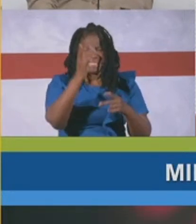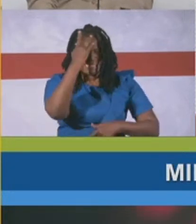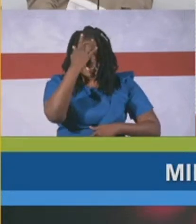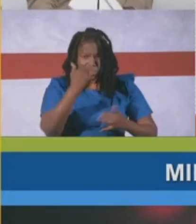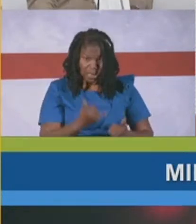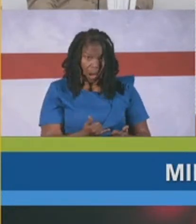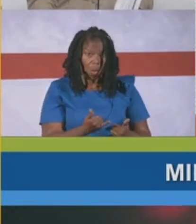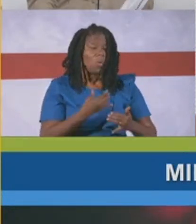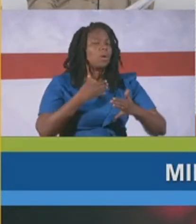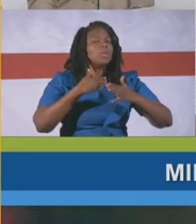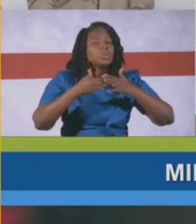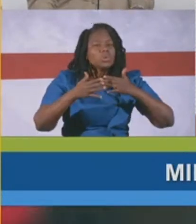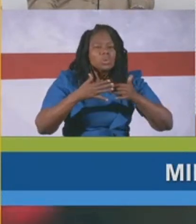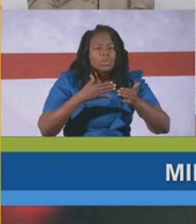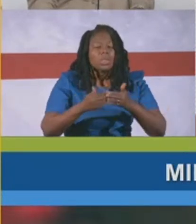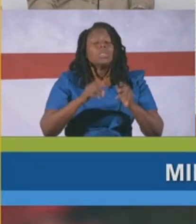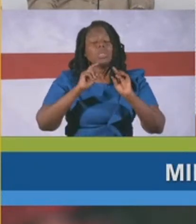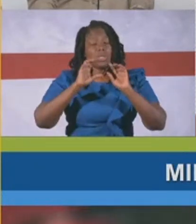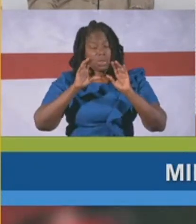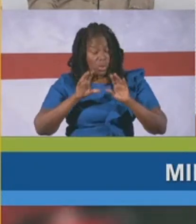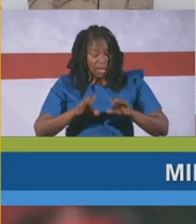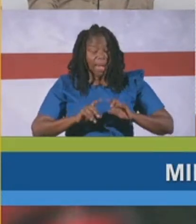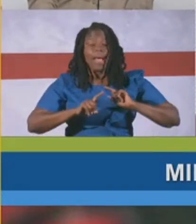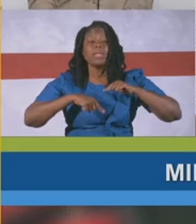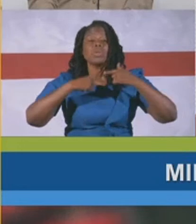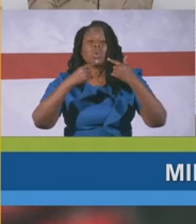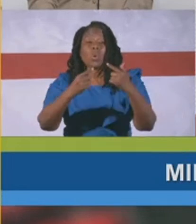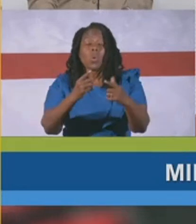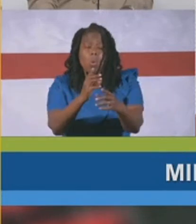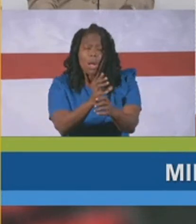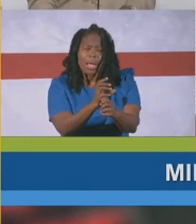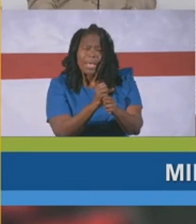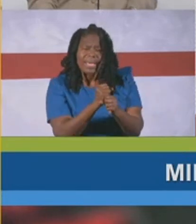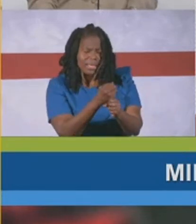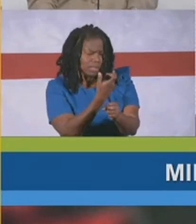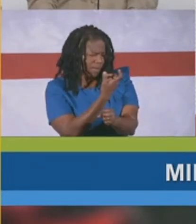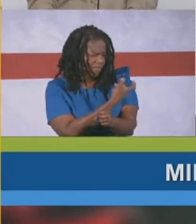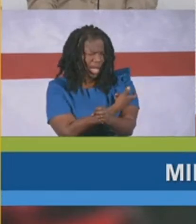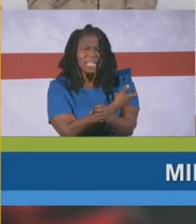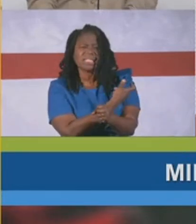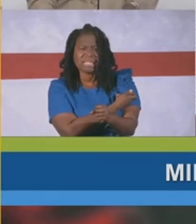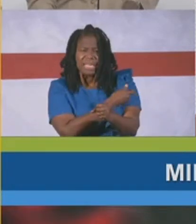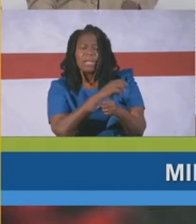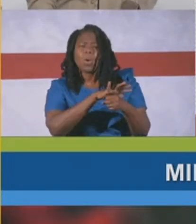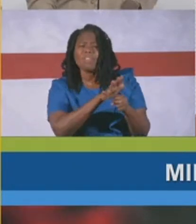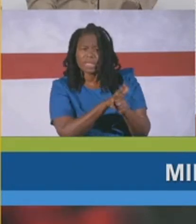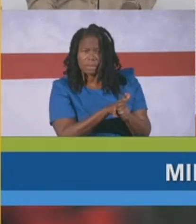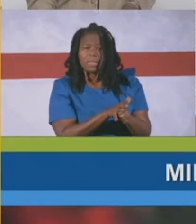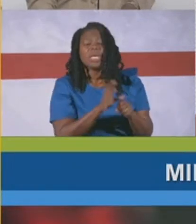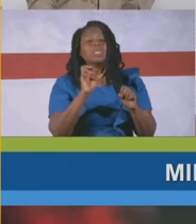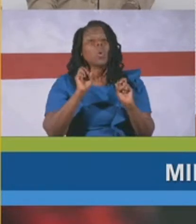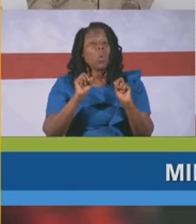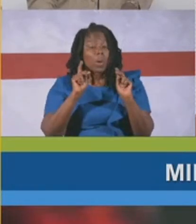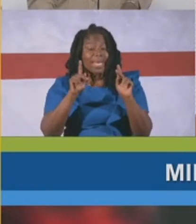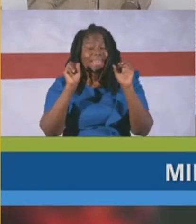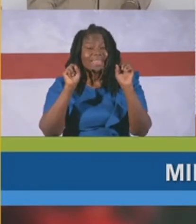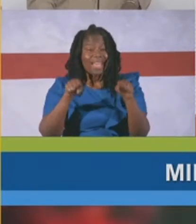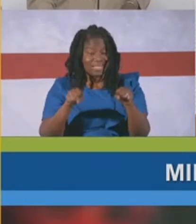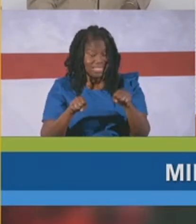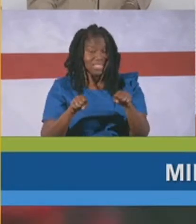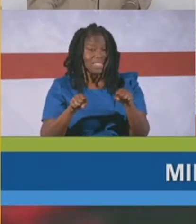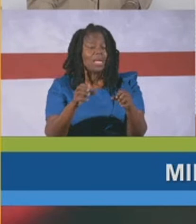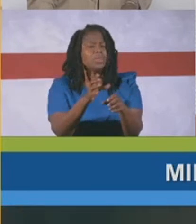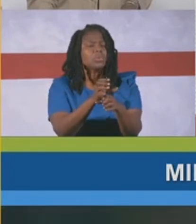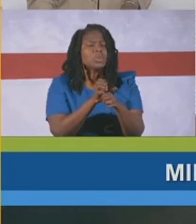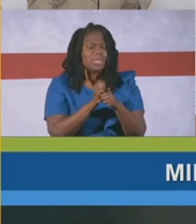latent TB and you are offered the COVID-19 vaccine, it is okay to take the COVID-19 vaccine. I just